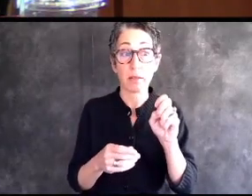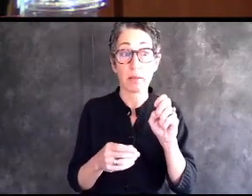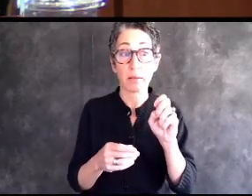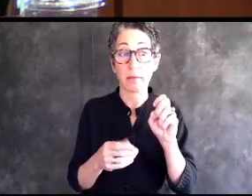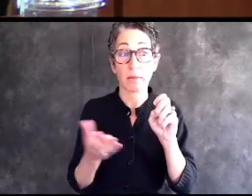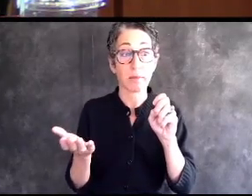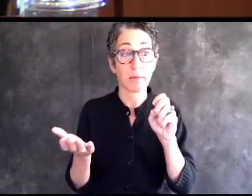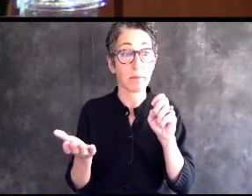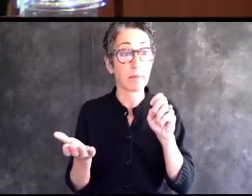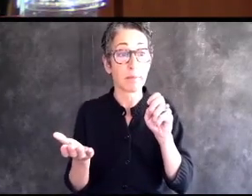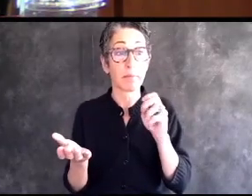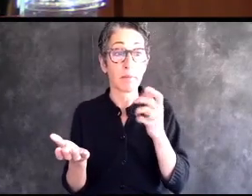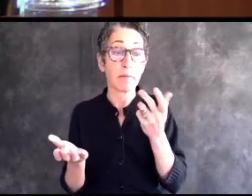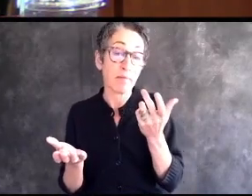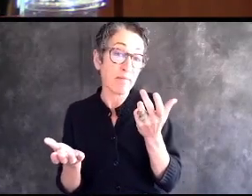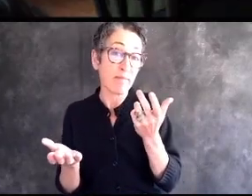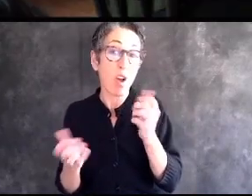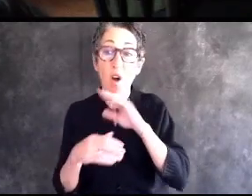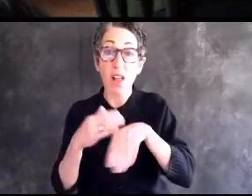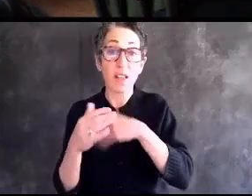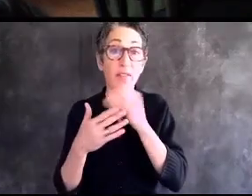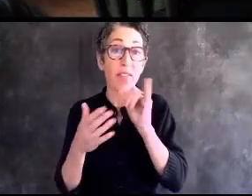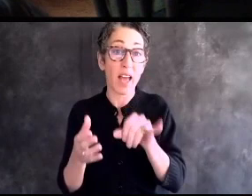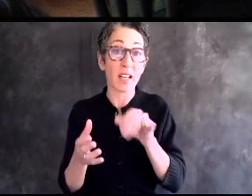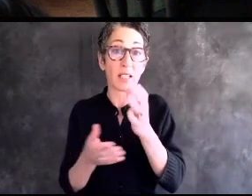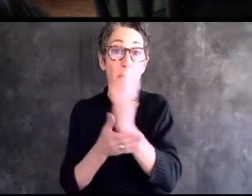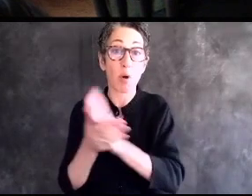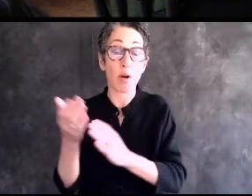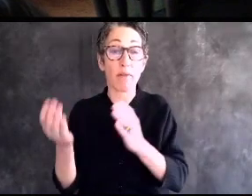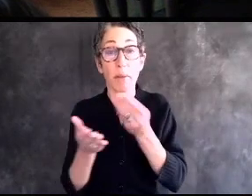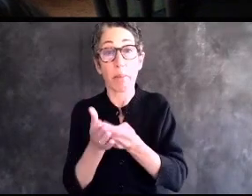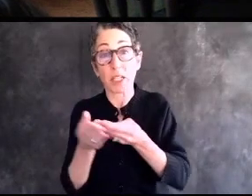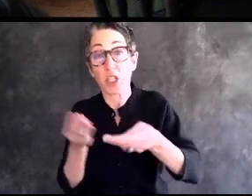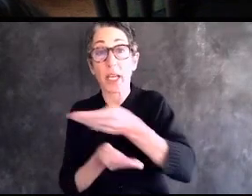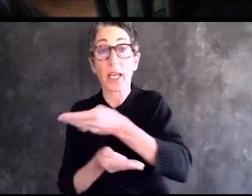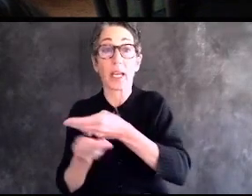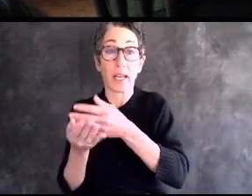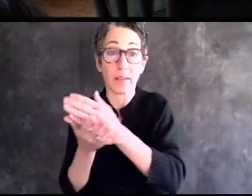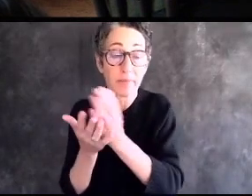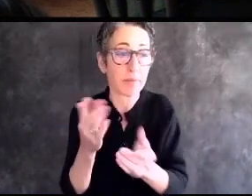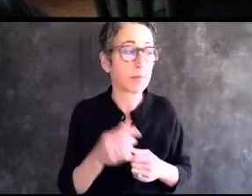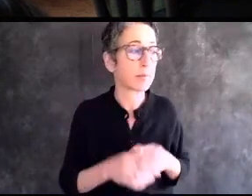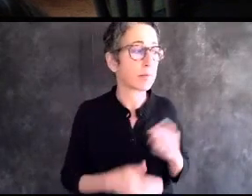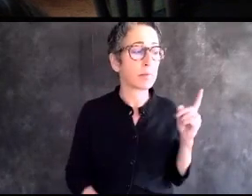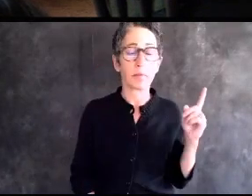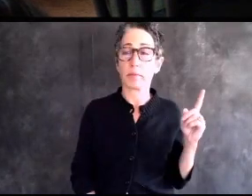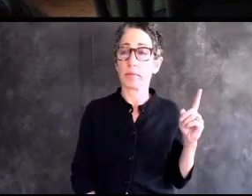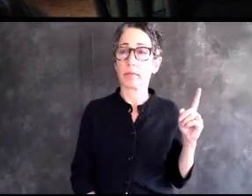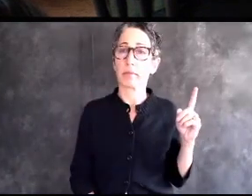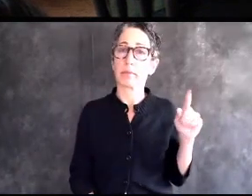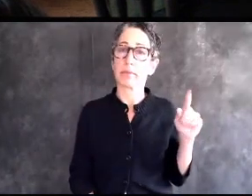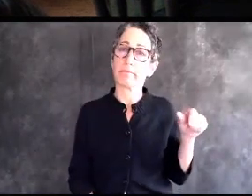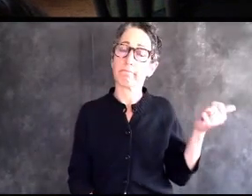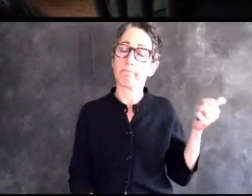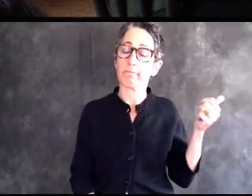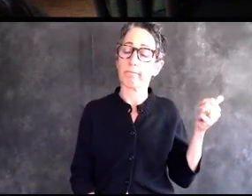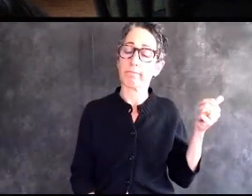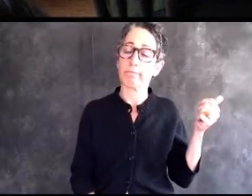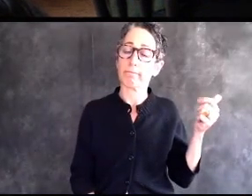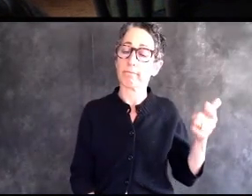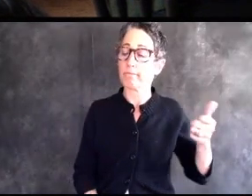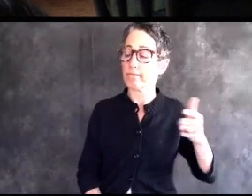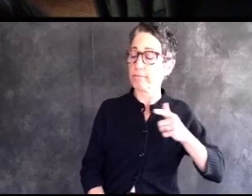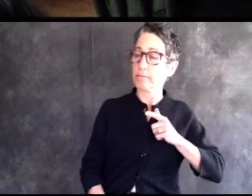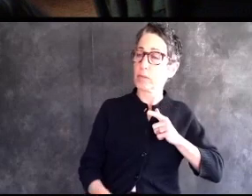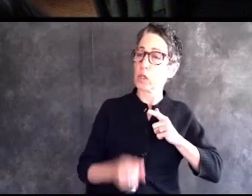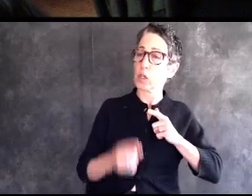budgeting and all that. Mm. And in the book, though, you take us into a further off future, into a world of immersive